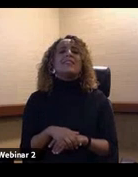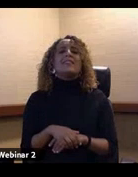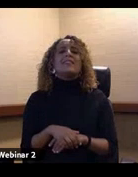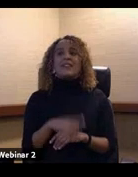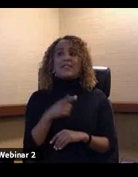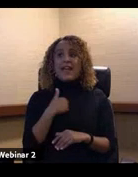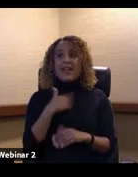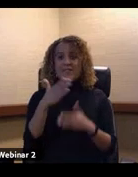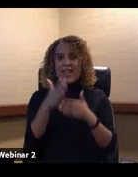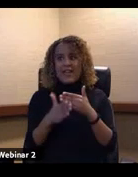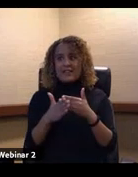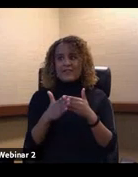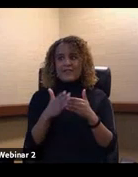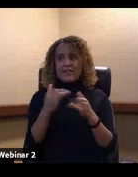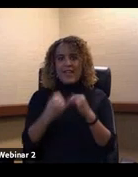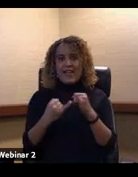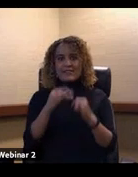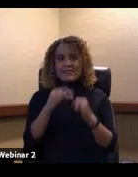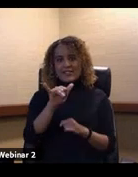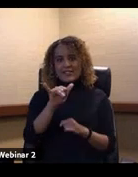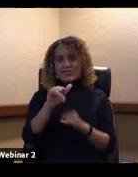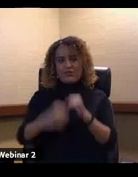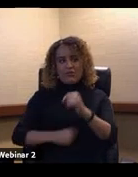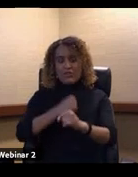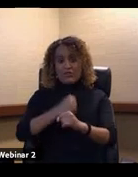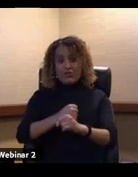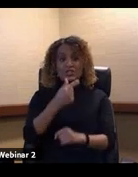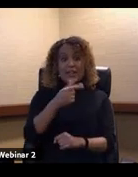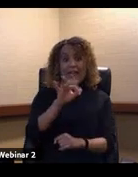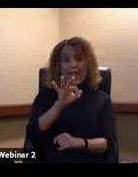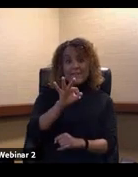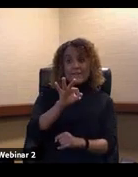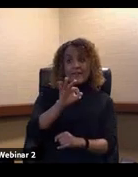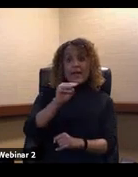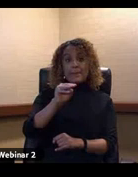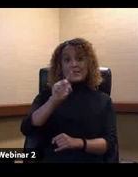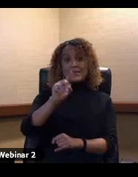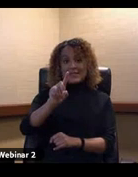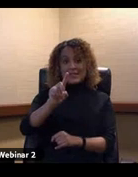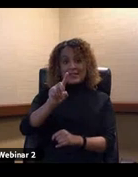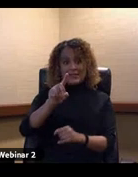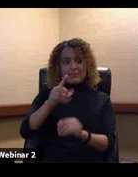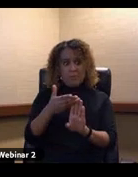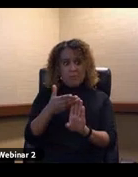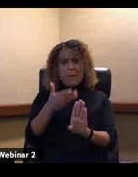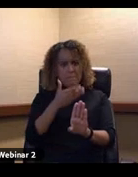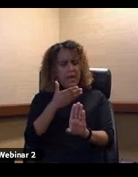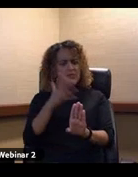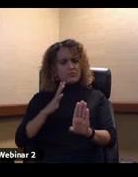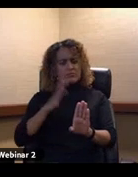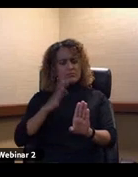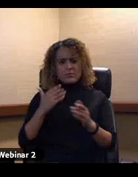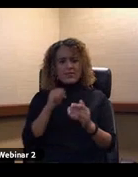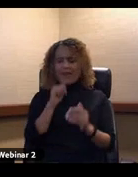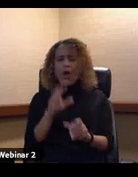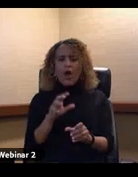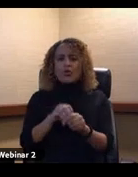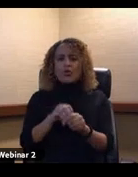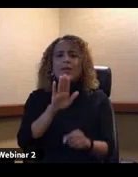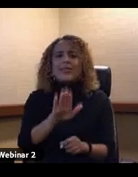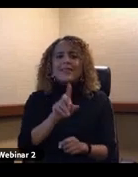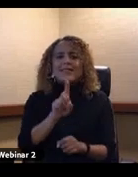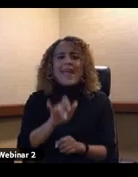the end of the last fiscal year. However, GFMD has seen in the past that organizations have not